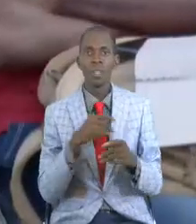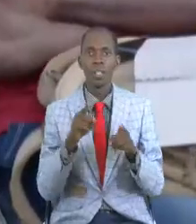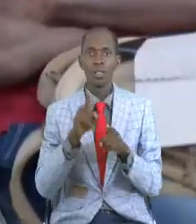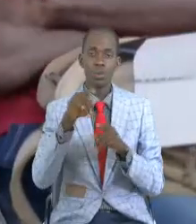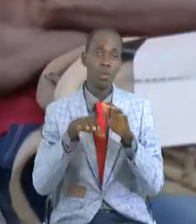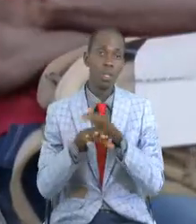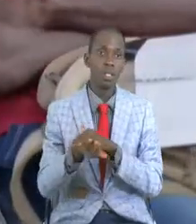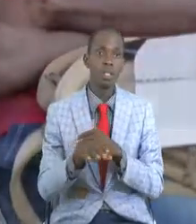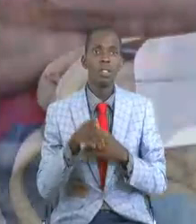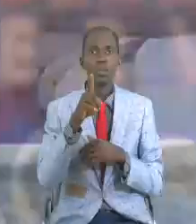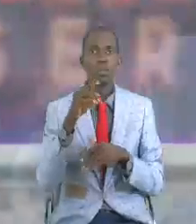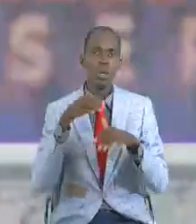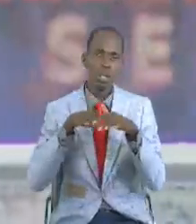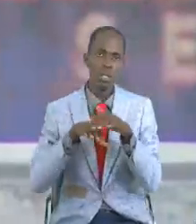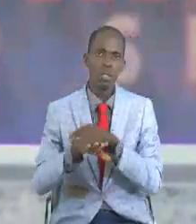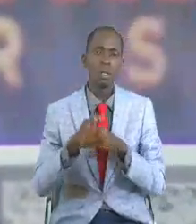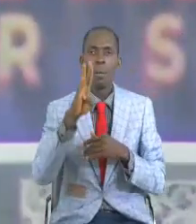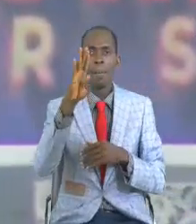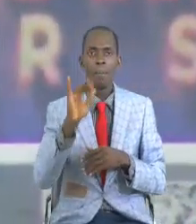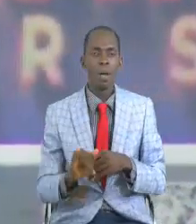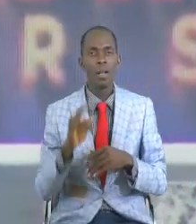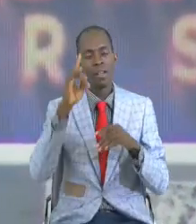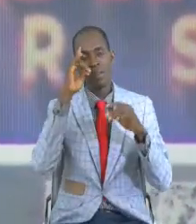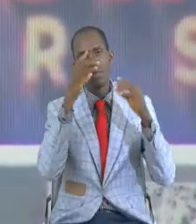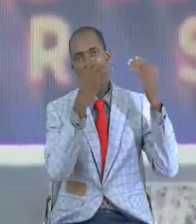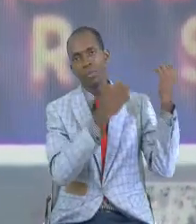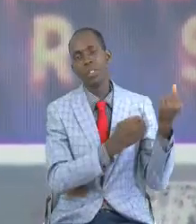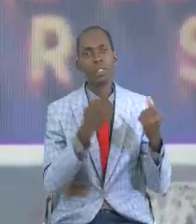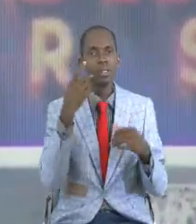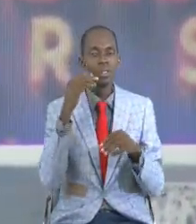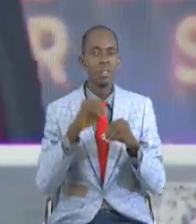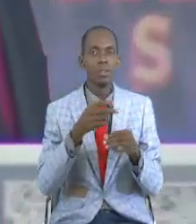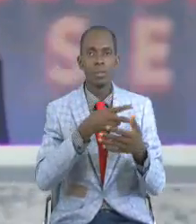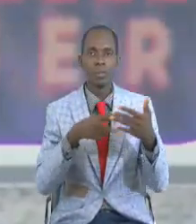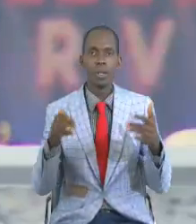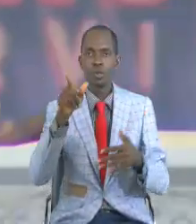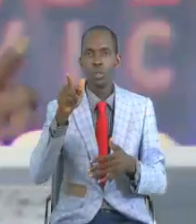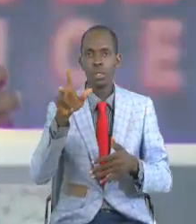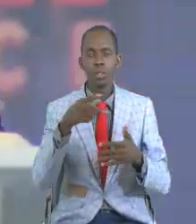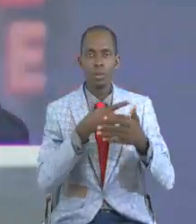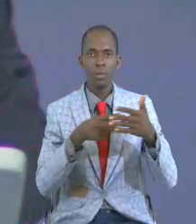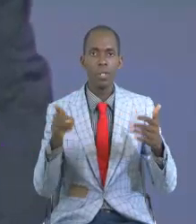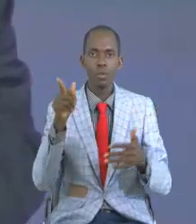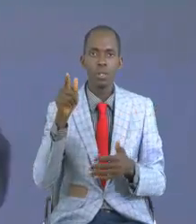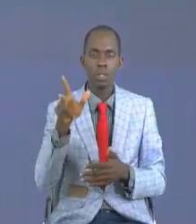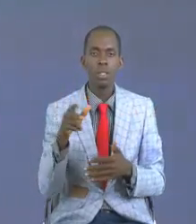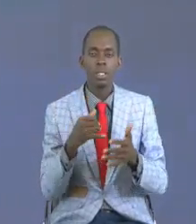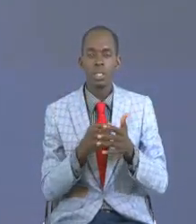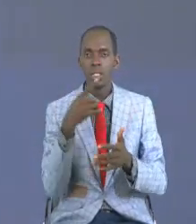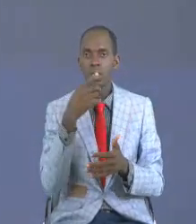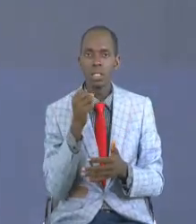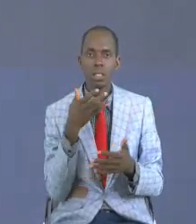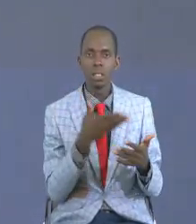you enter by faith. Look at verse 23 there. In verse 23, it tells us, let